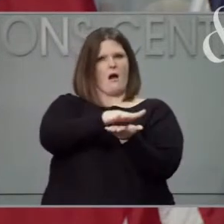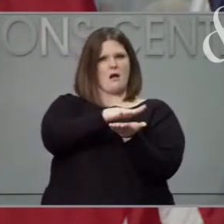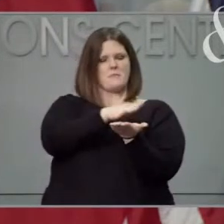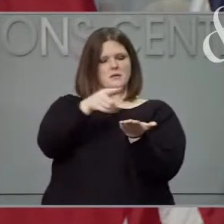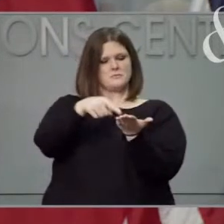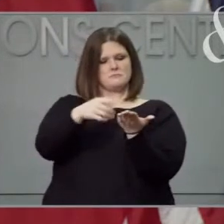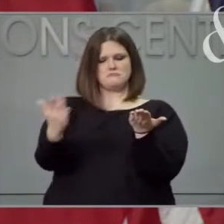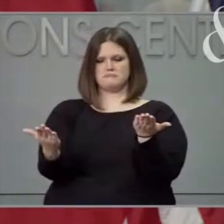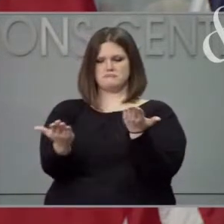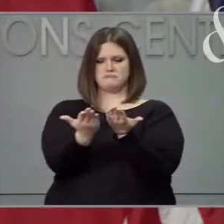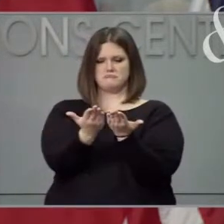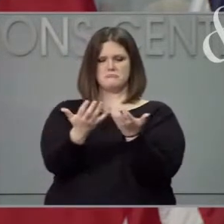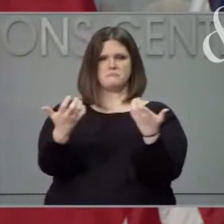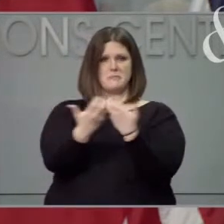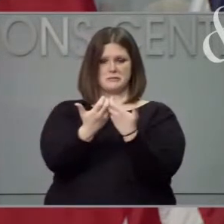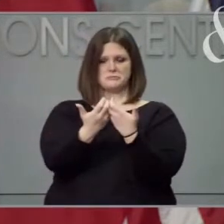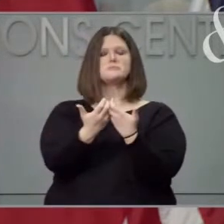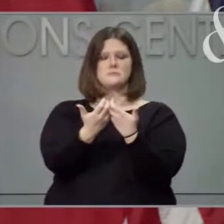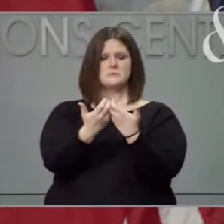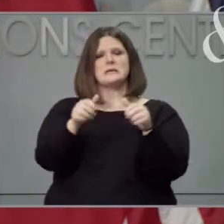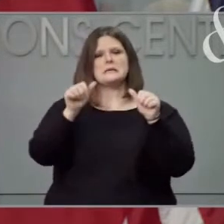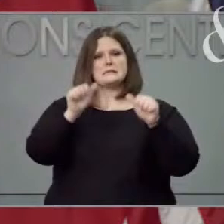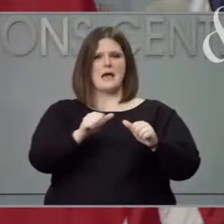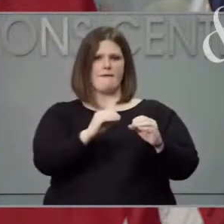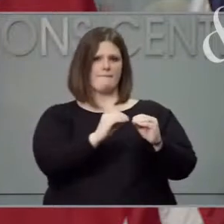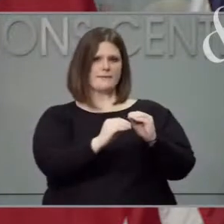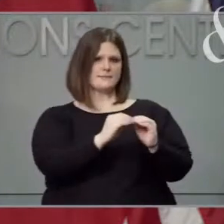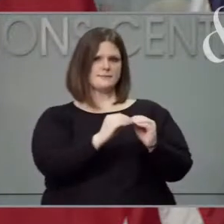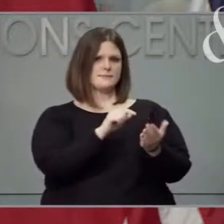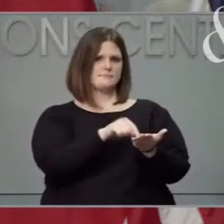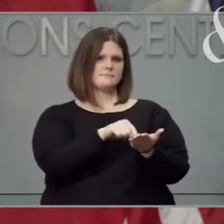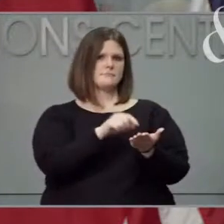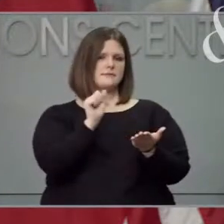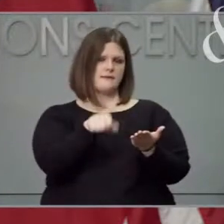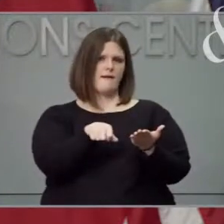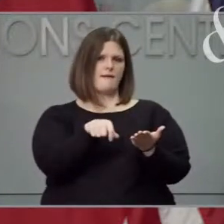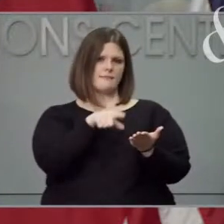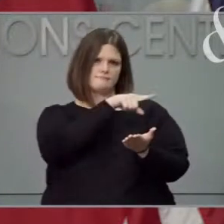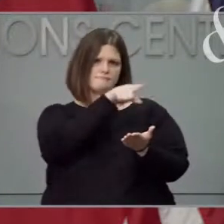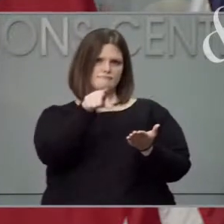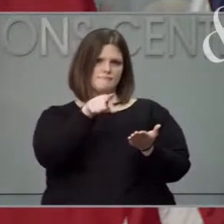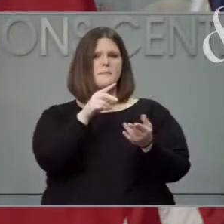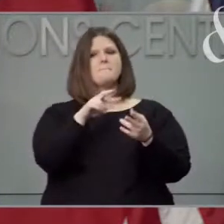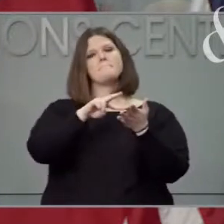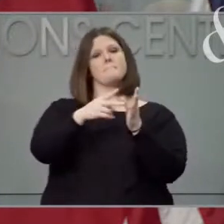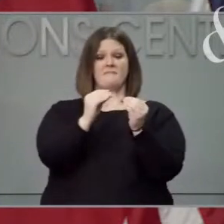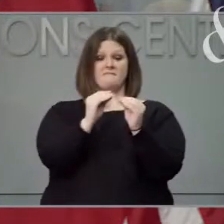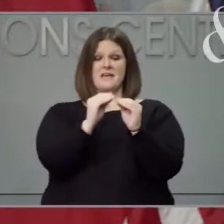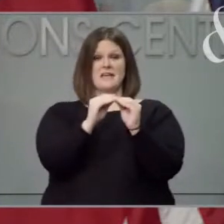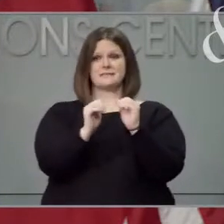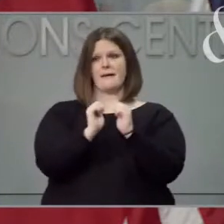document, there is still time to have those issues cured, meaning